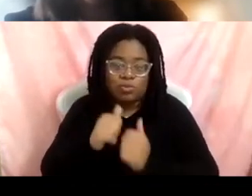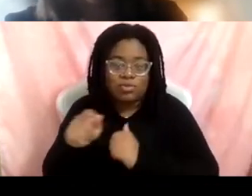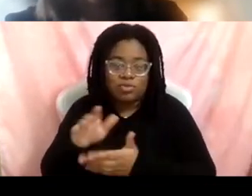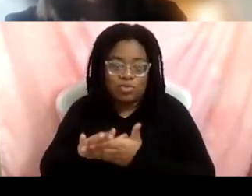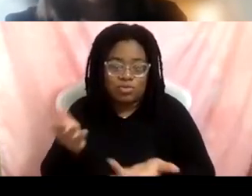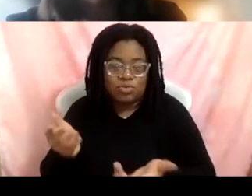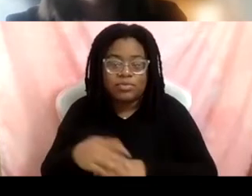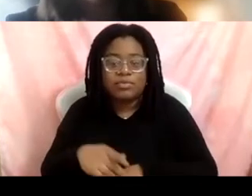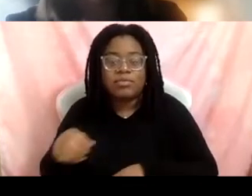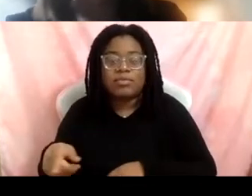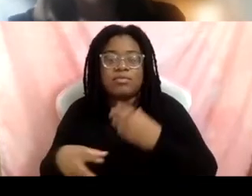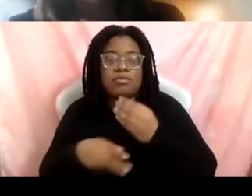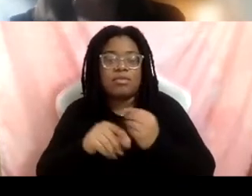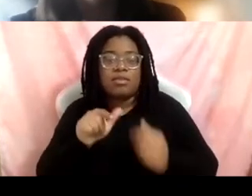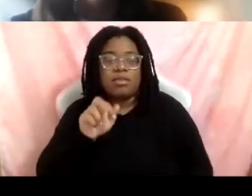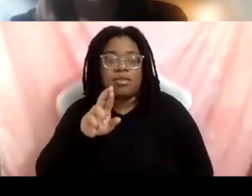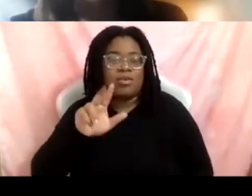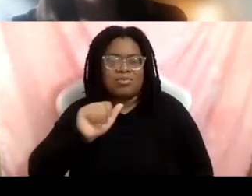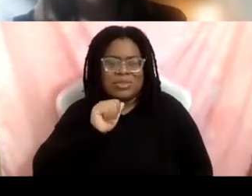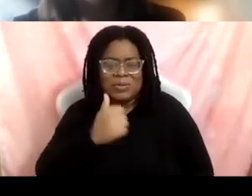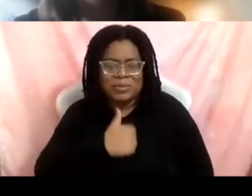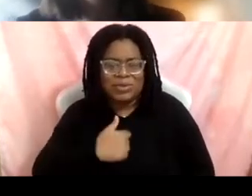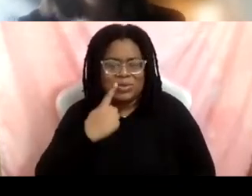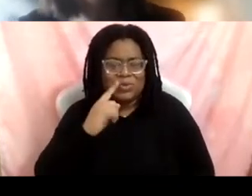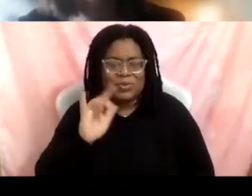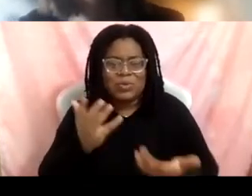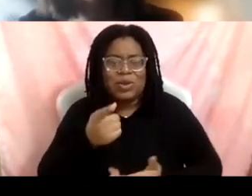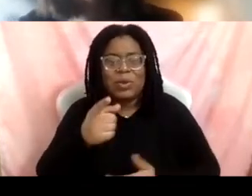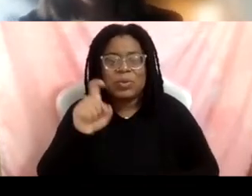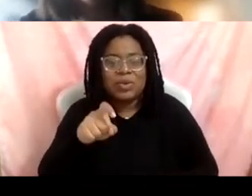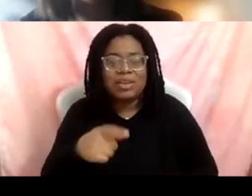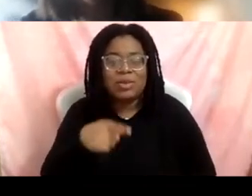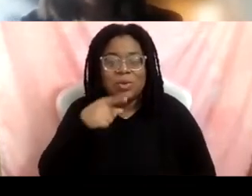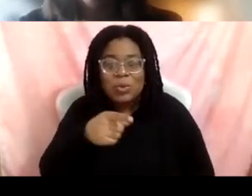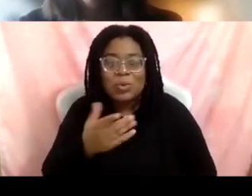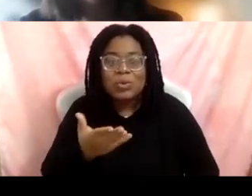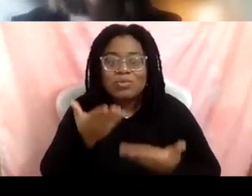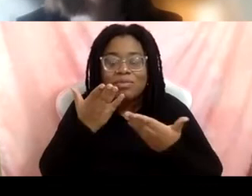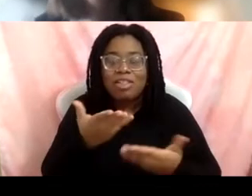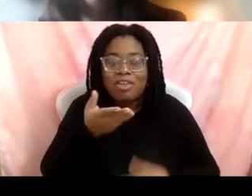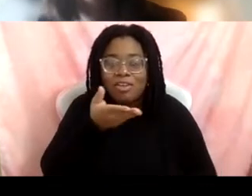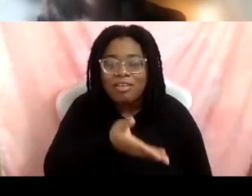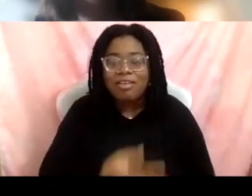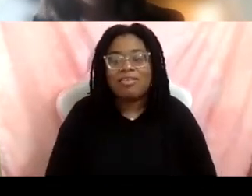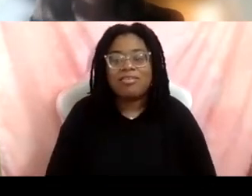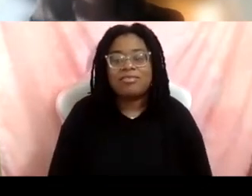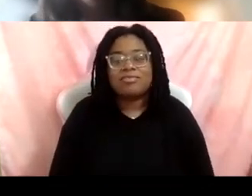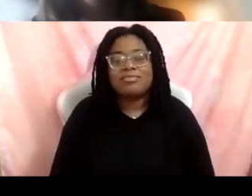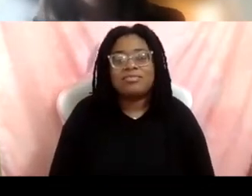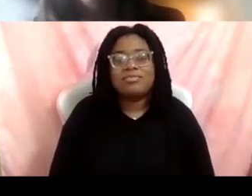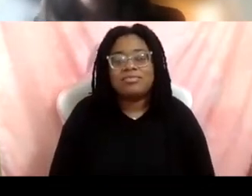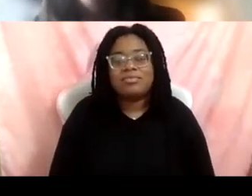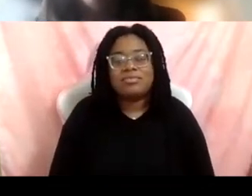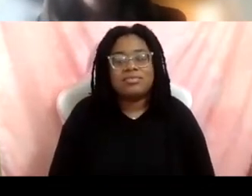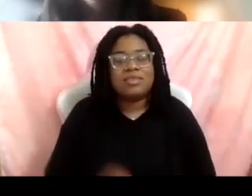Yeah, and I would say don't apologize for it either, what you need, right? Like, you belong there. You belong there just as